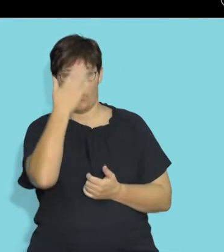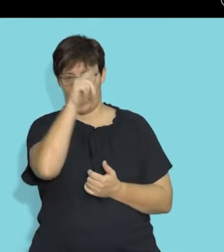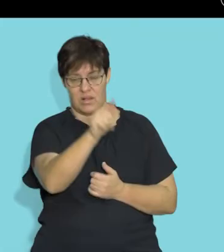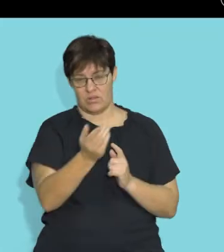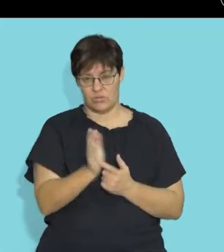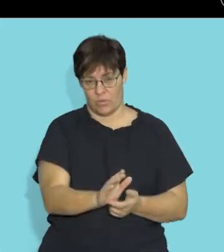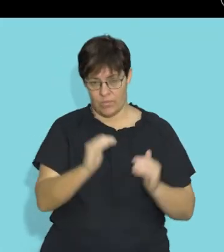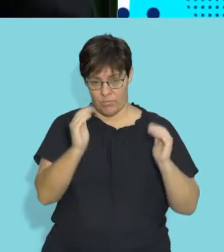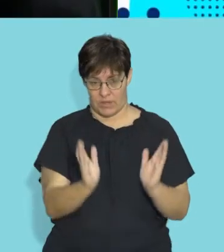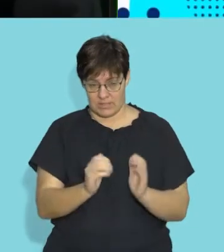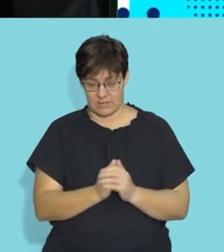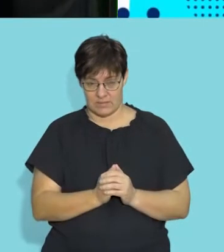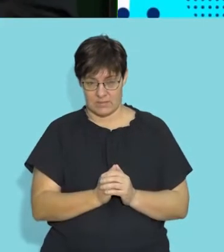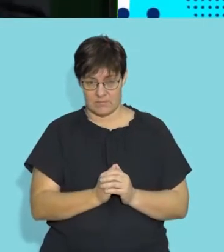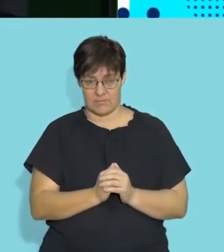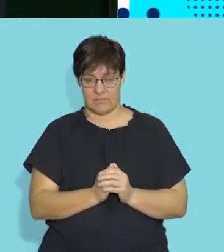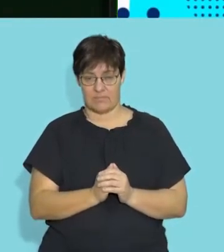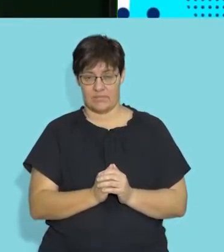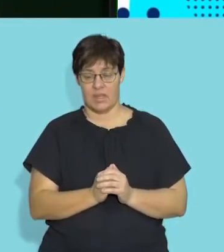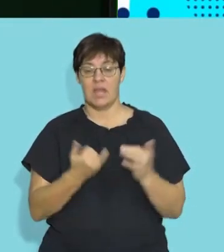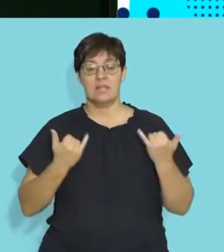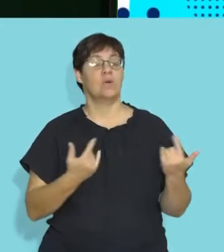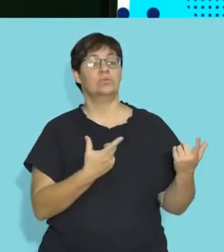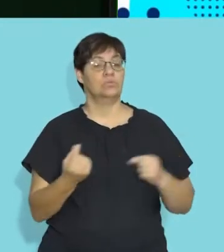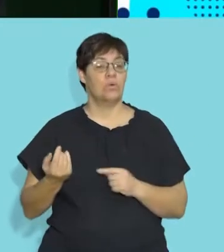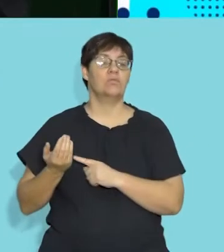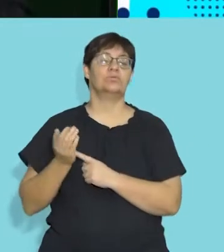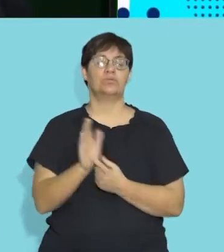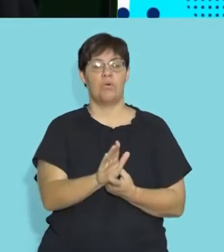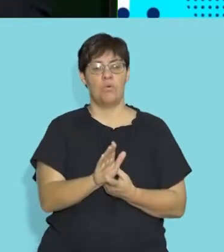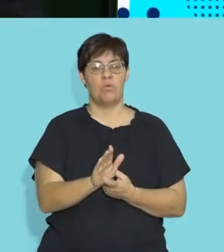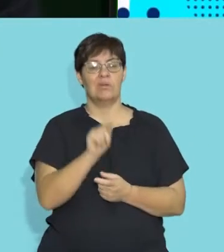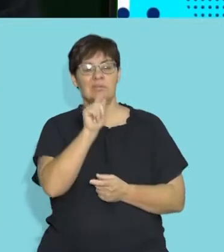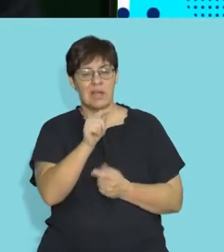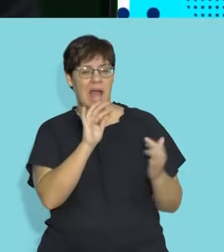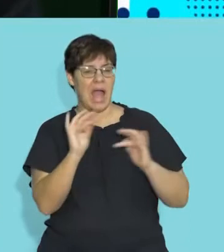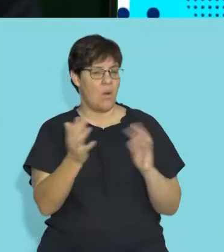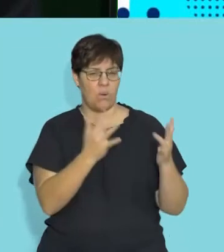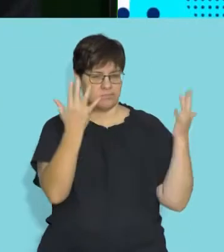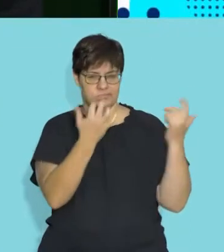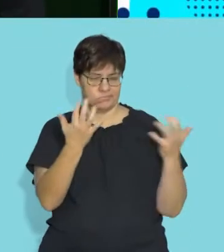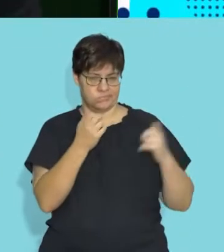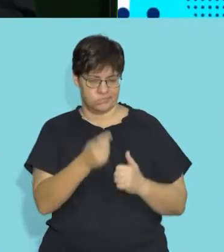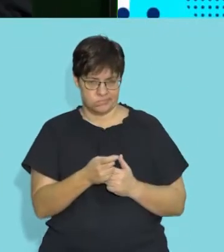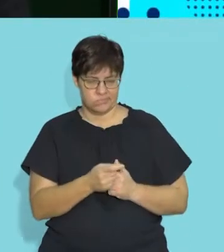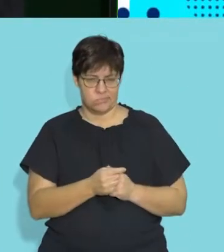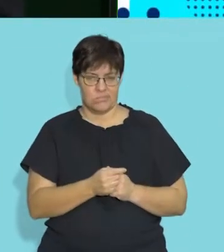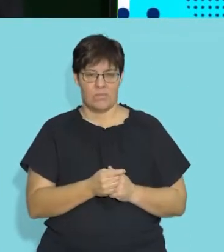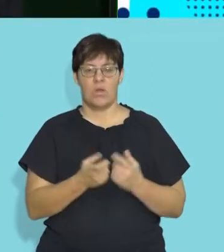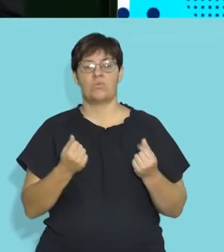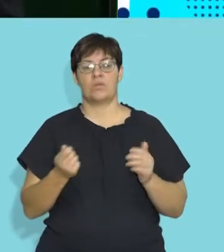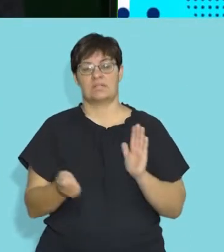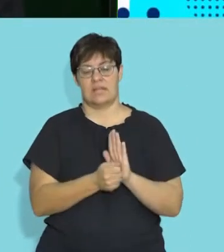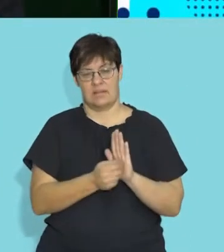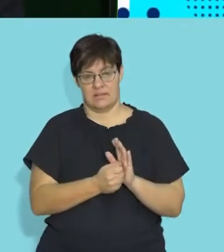shown in brackets. Okay, so what we've done now is we've shown you how to go about calculating your cost